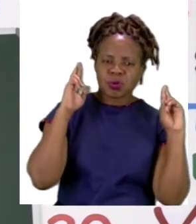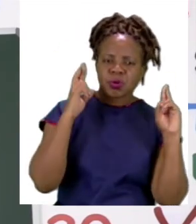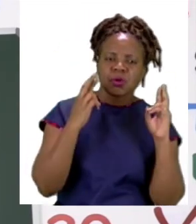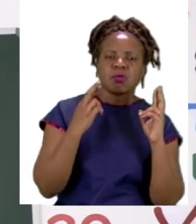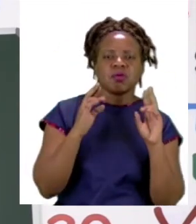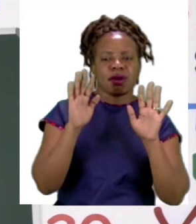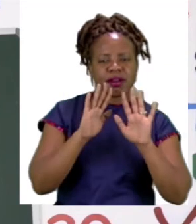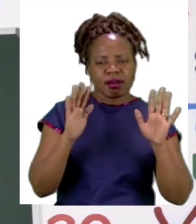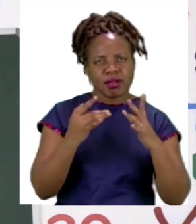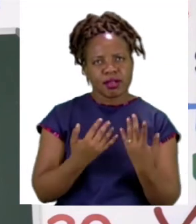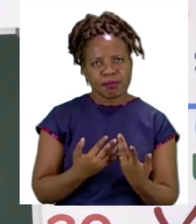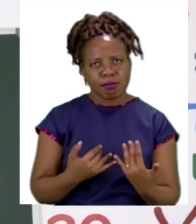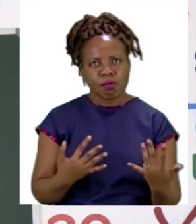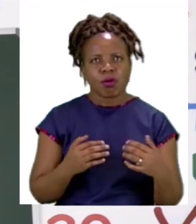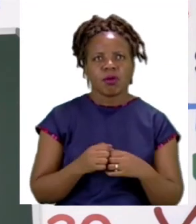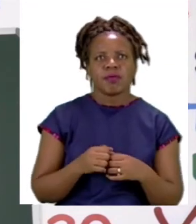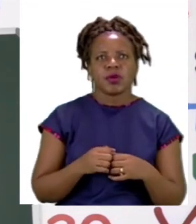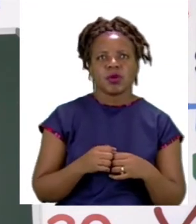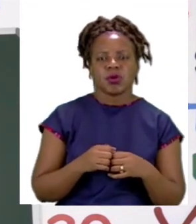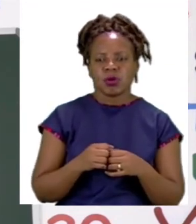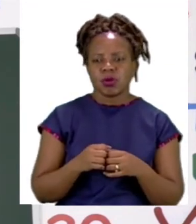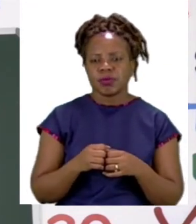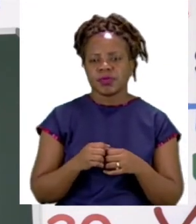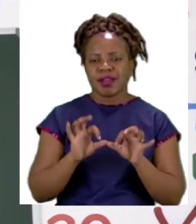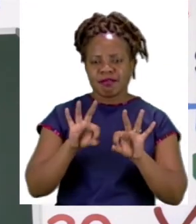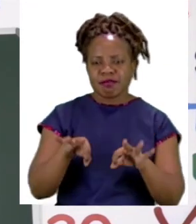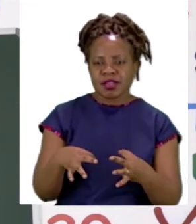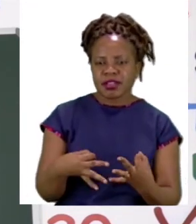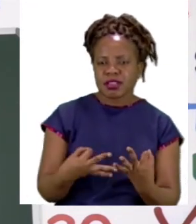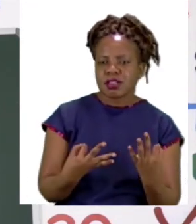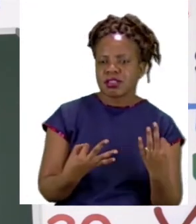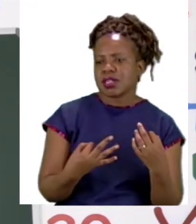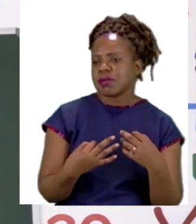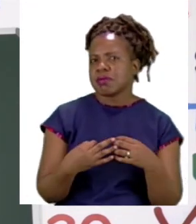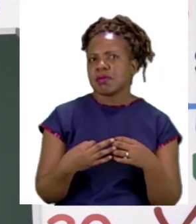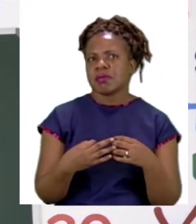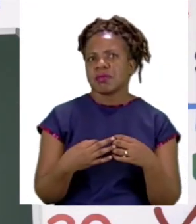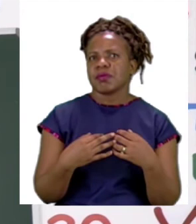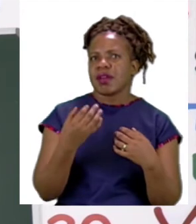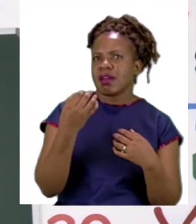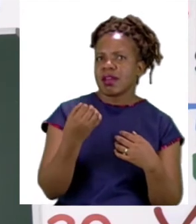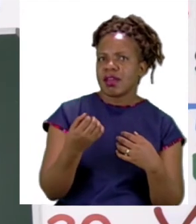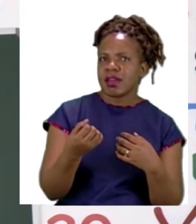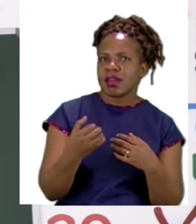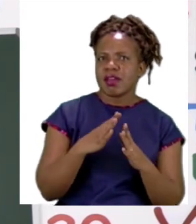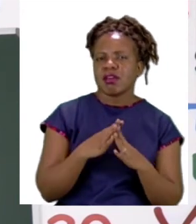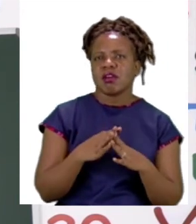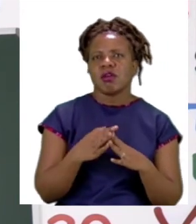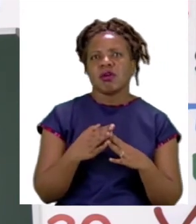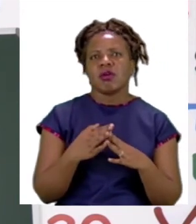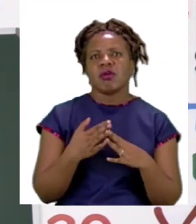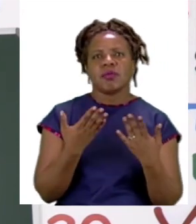which means the things inside the house, the kitchen has a black stove for the